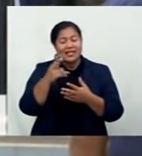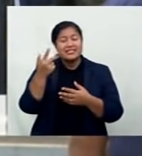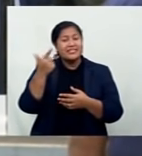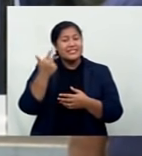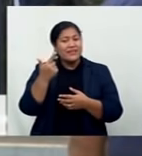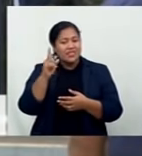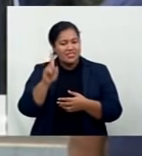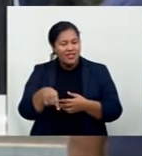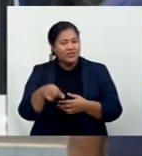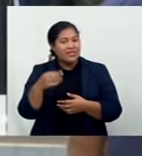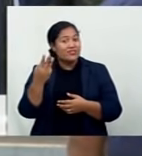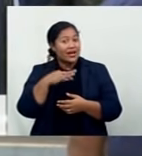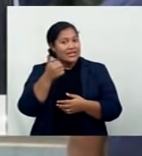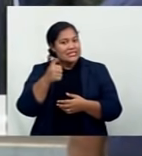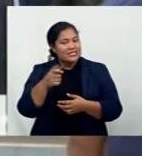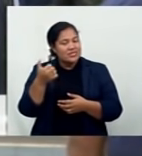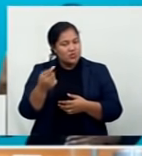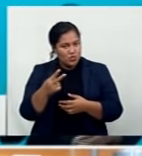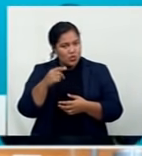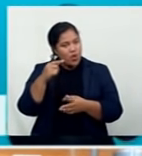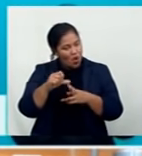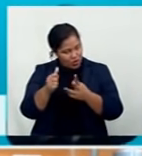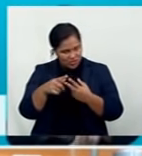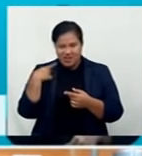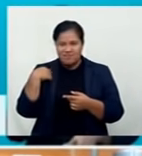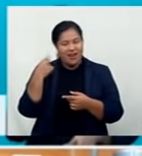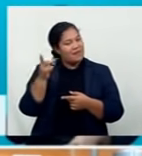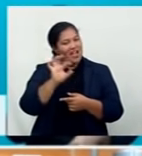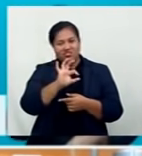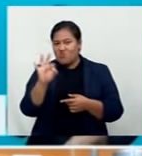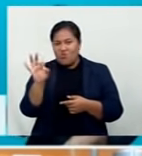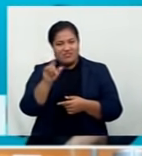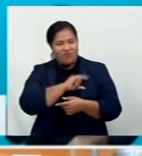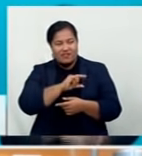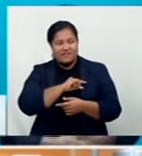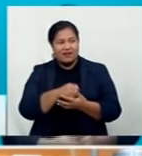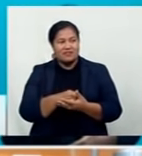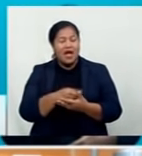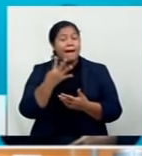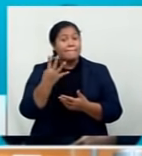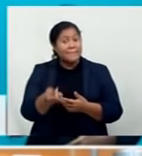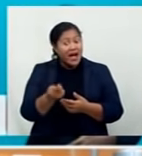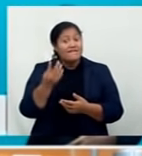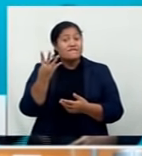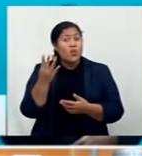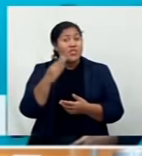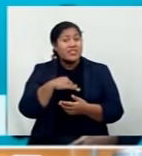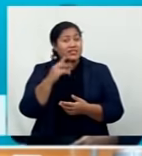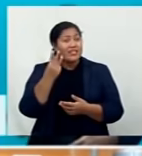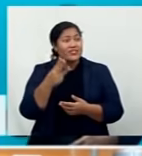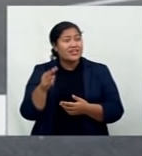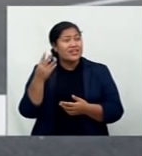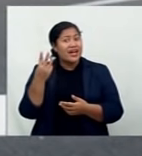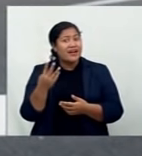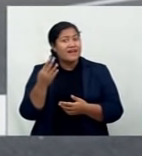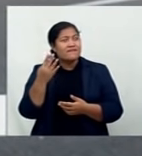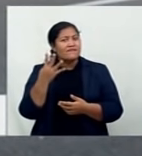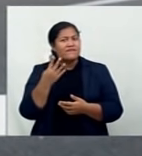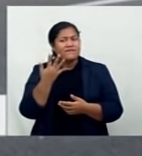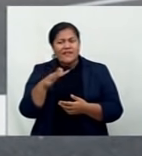17,362 who actually applied also, so they don't qualify. Interestingly enough, there are 4,354 civil servants who